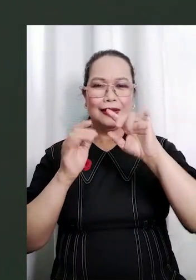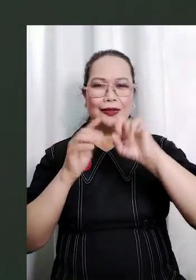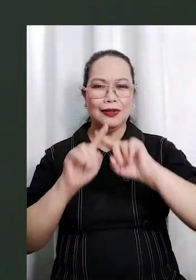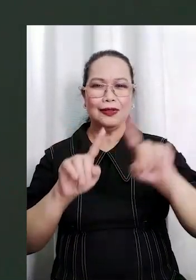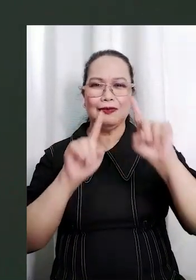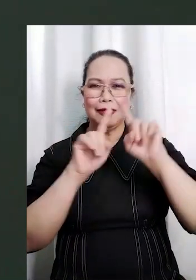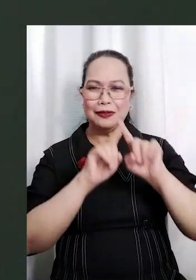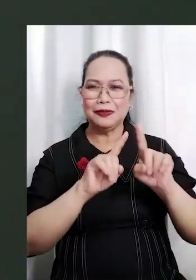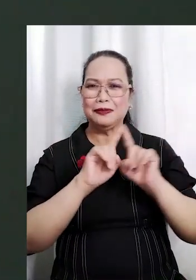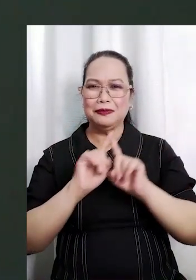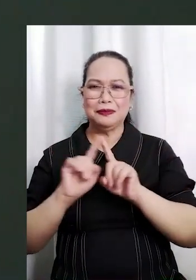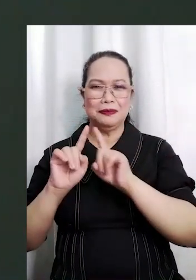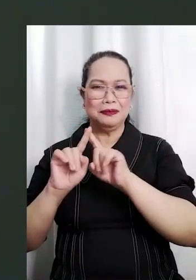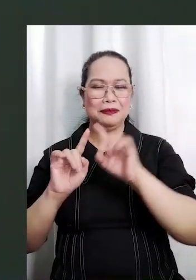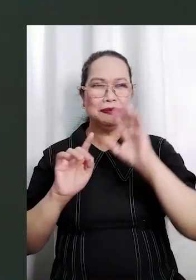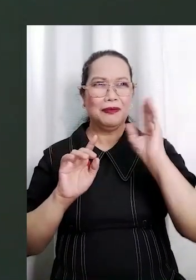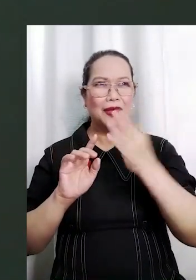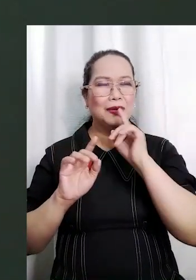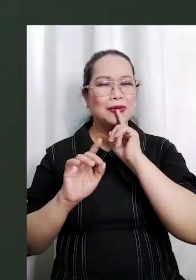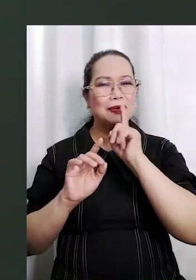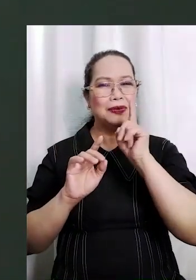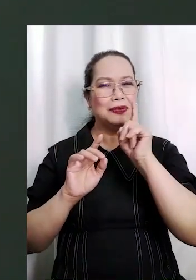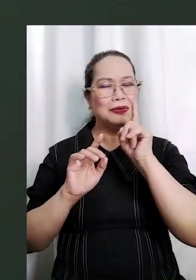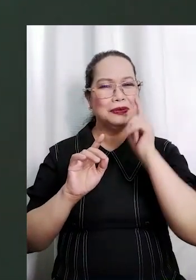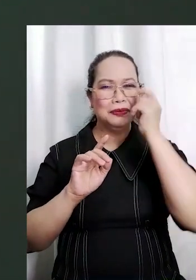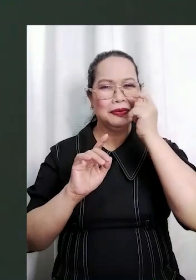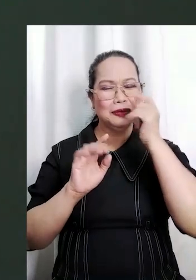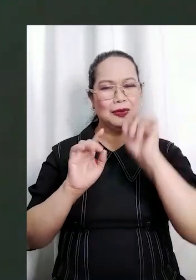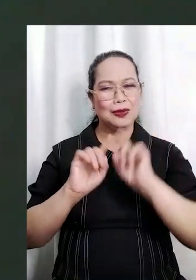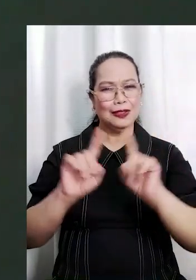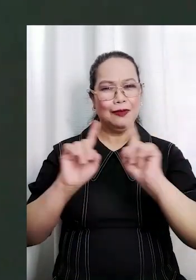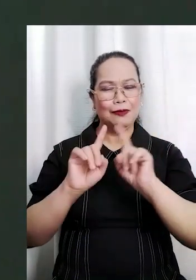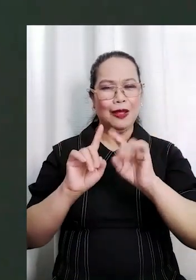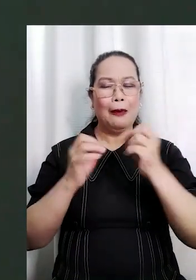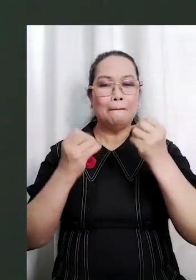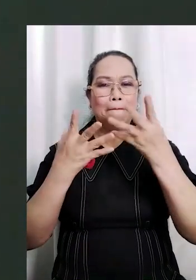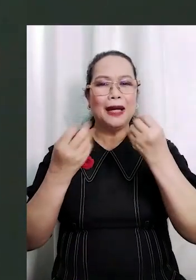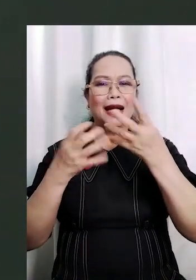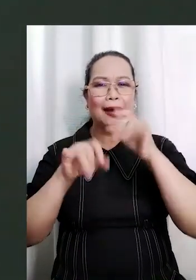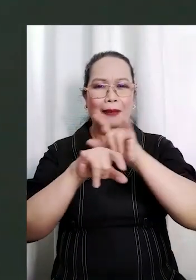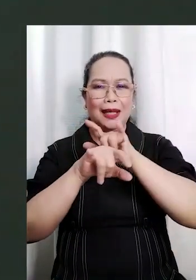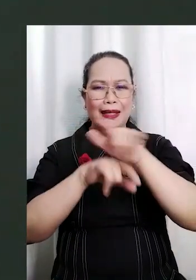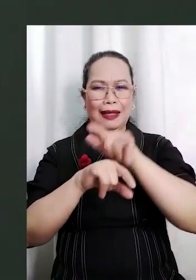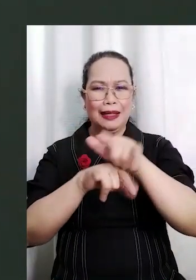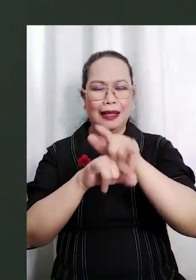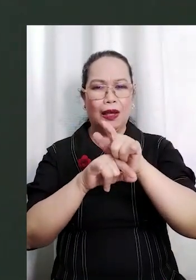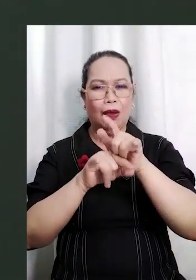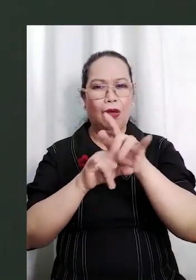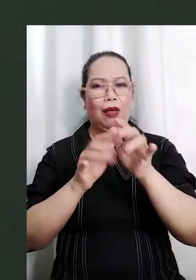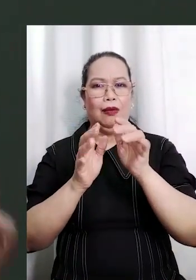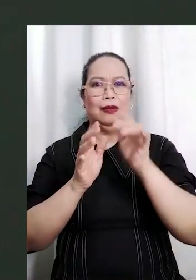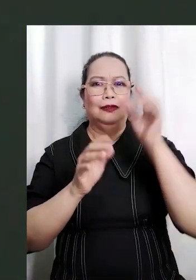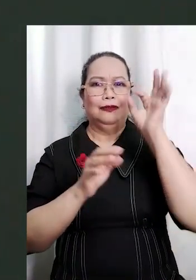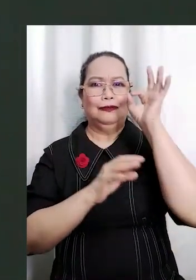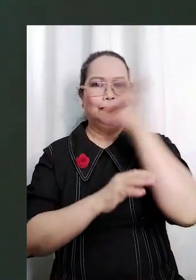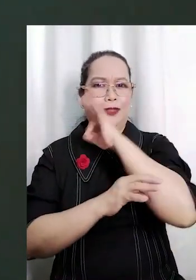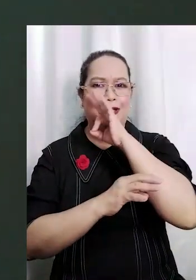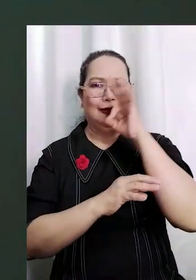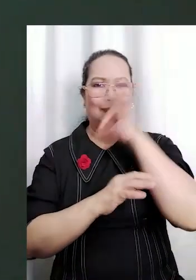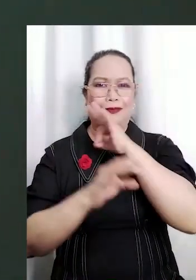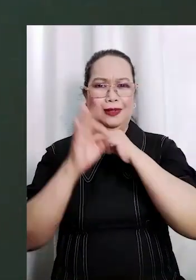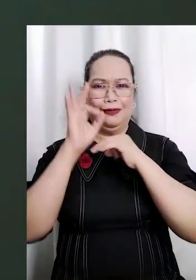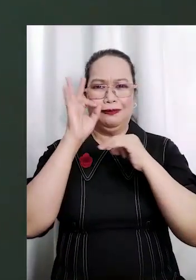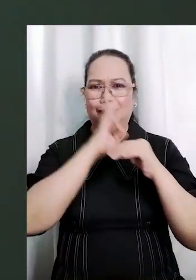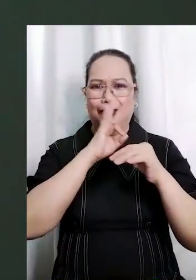mga conspiracy at contrived theories, at mga panlolokong kumakalat. Nagugulo